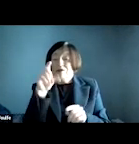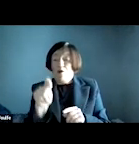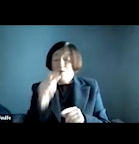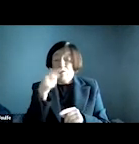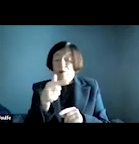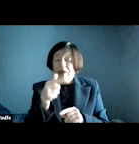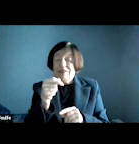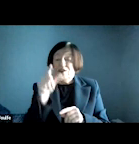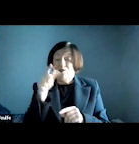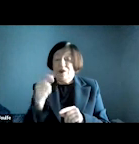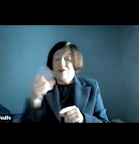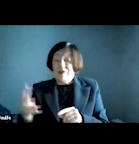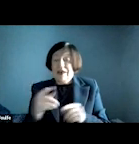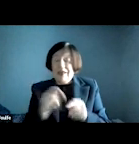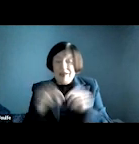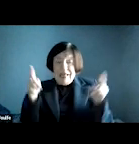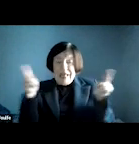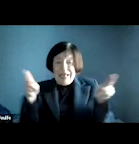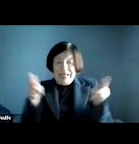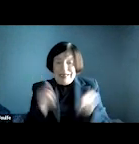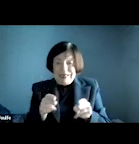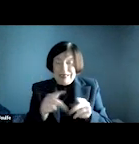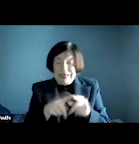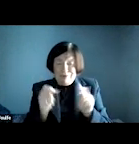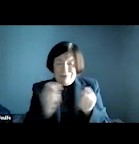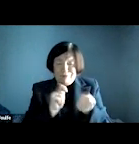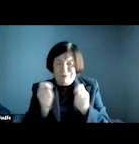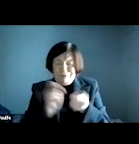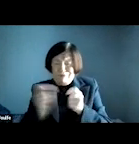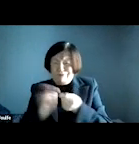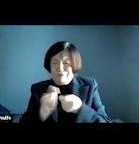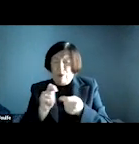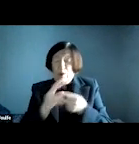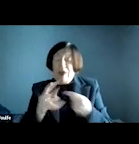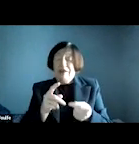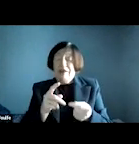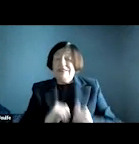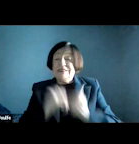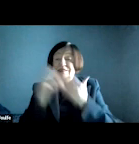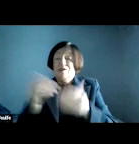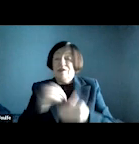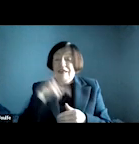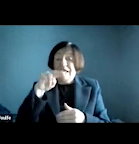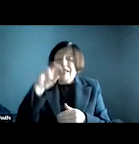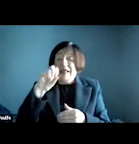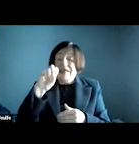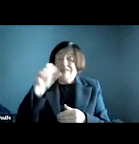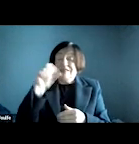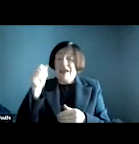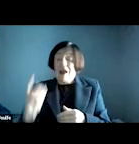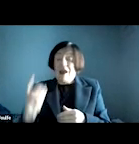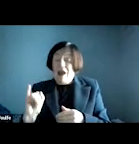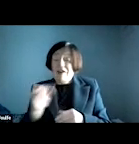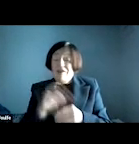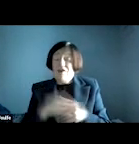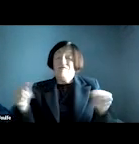2024, it's an editing, it's a kind of refining stage, and it's when it goes to the NSAI for